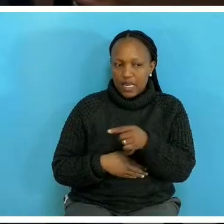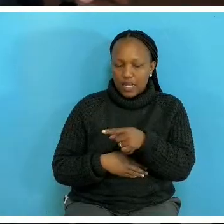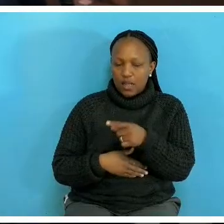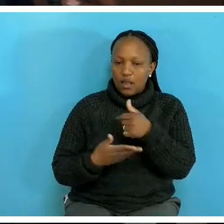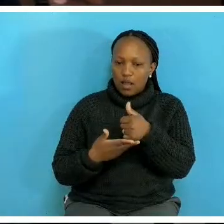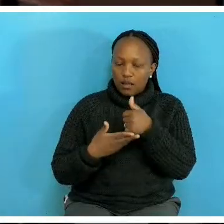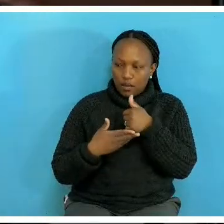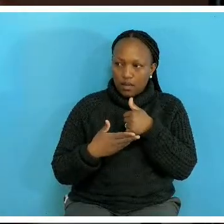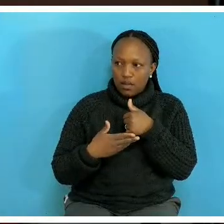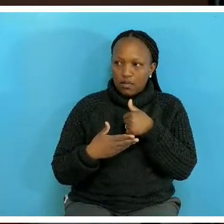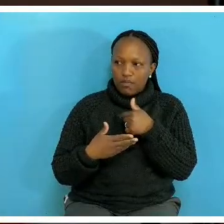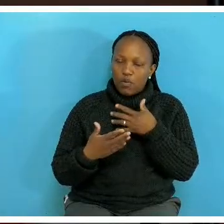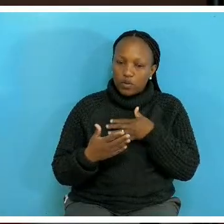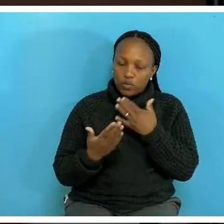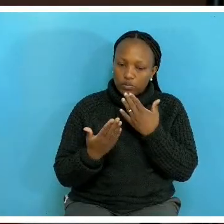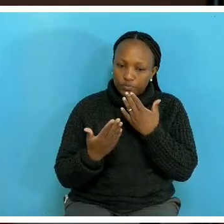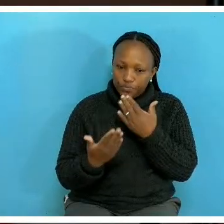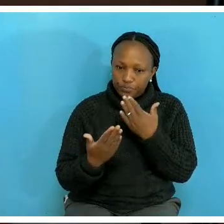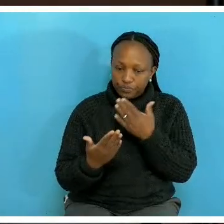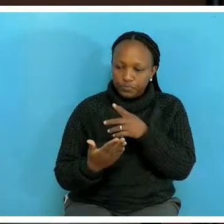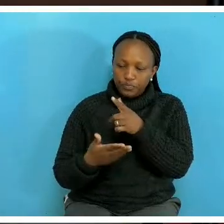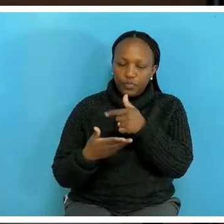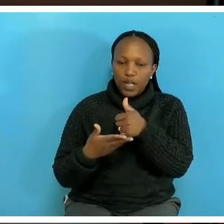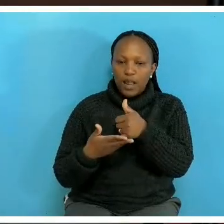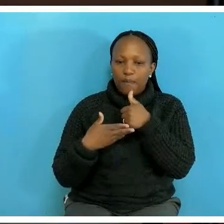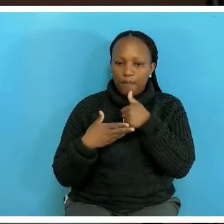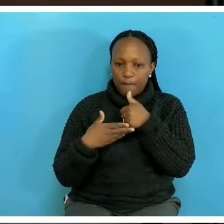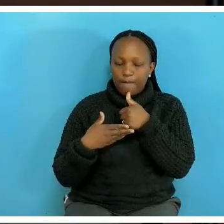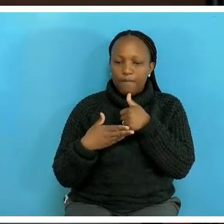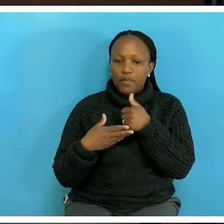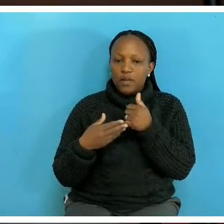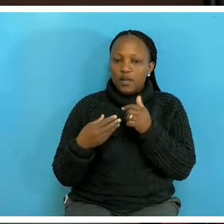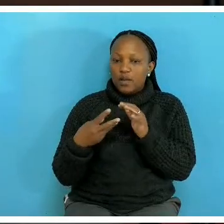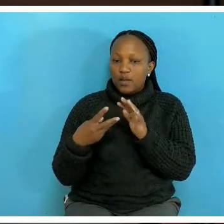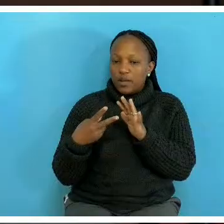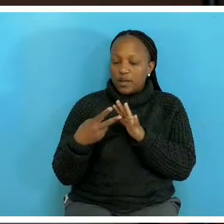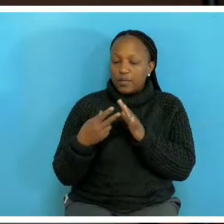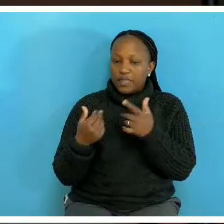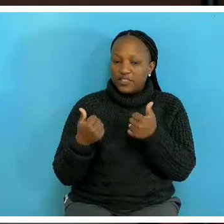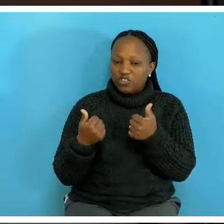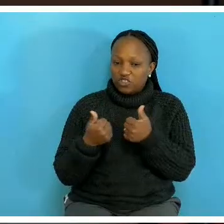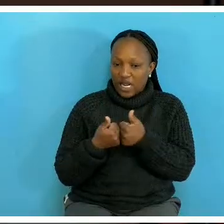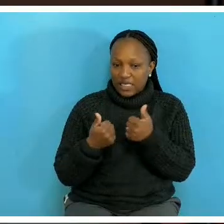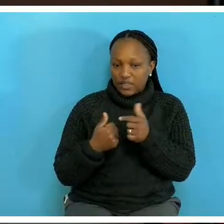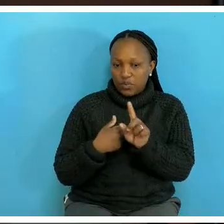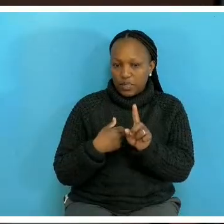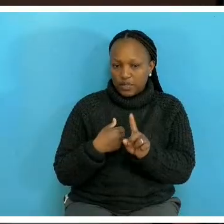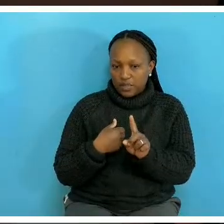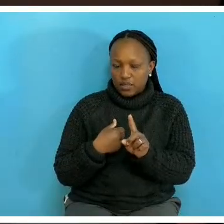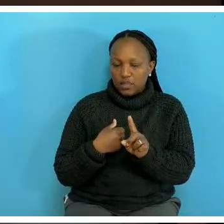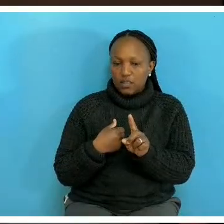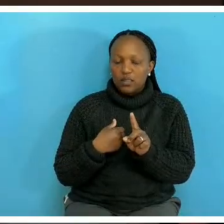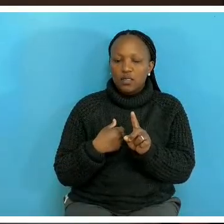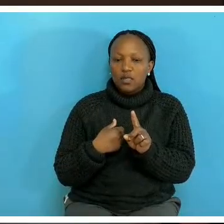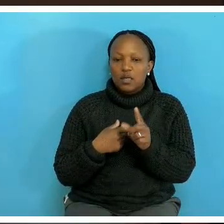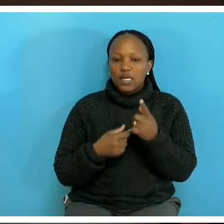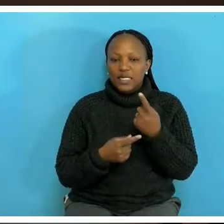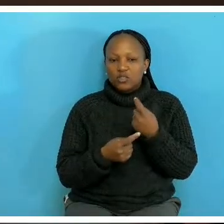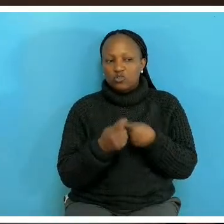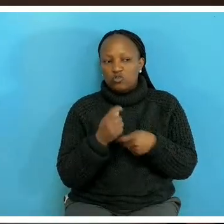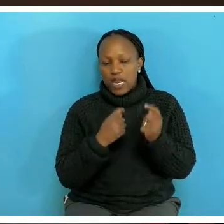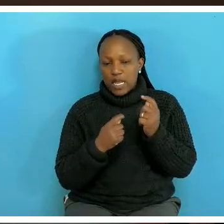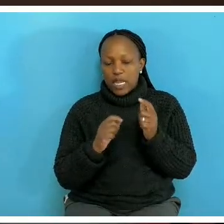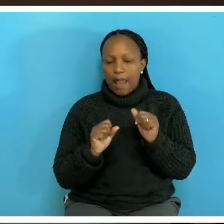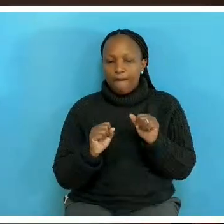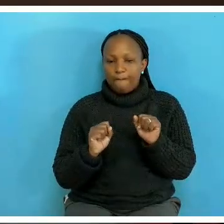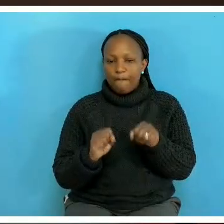I would like to thank their assistance. But the only challenge we have is about trading permits, even though